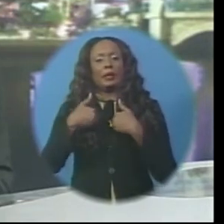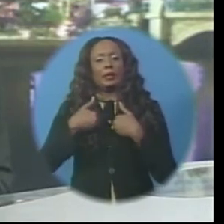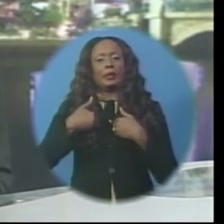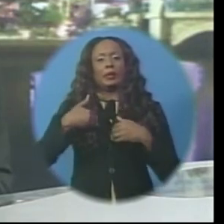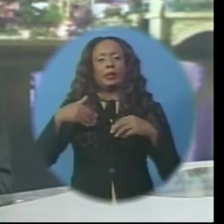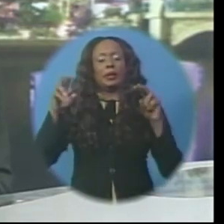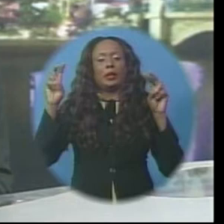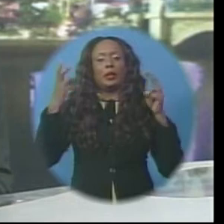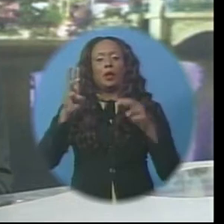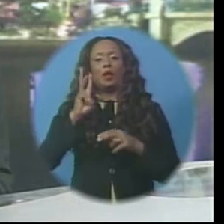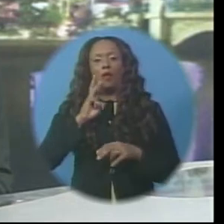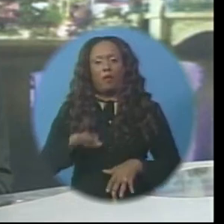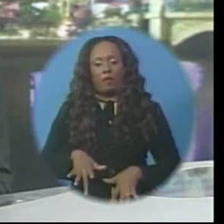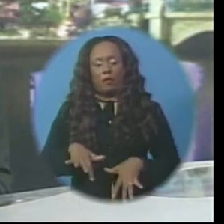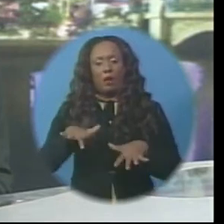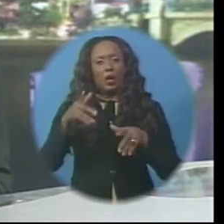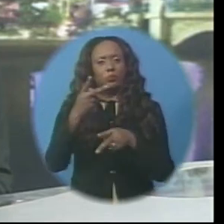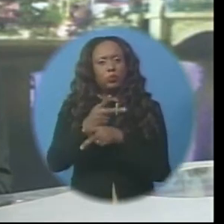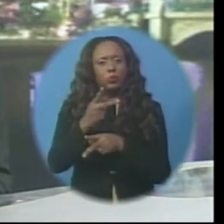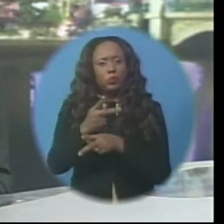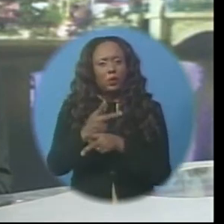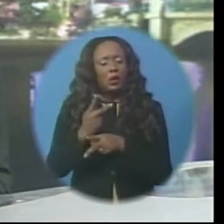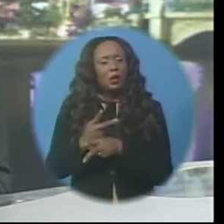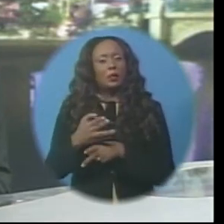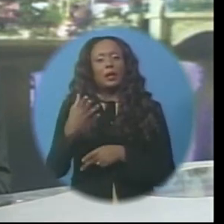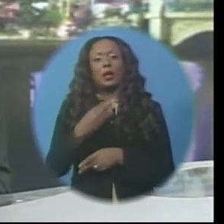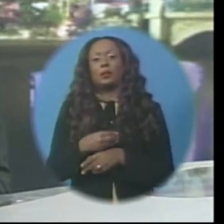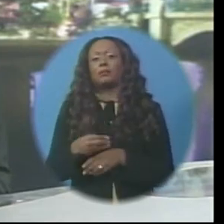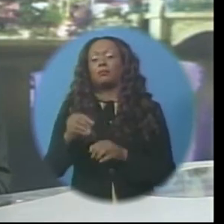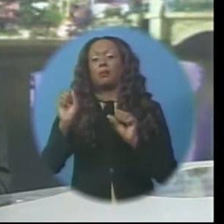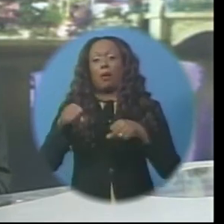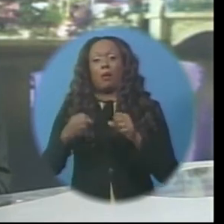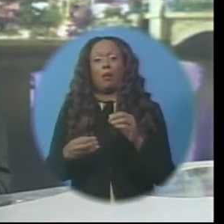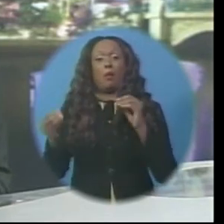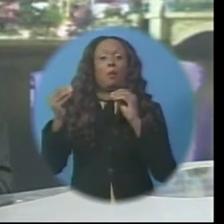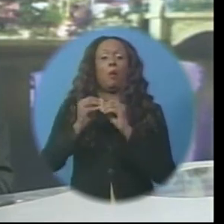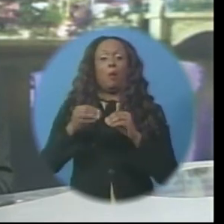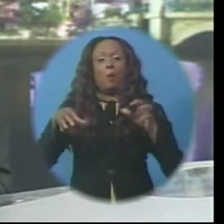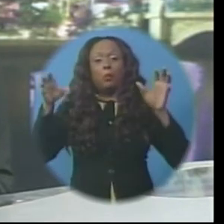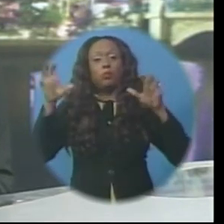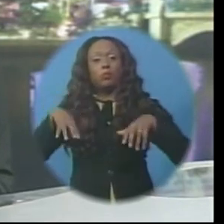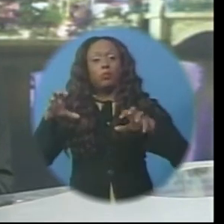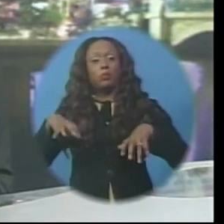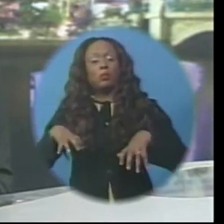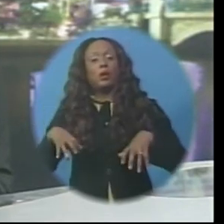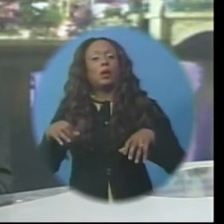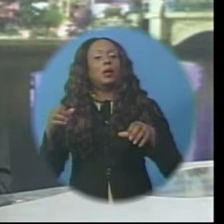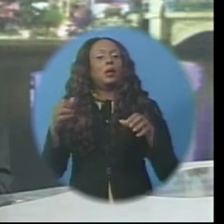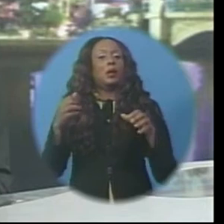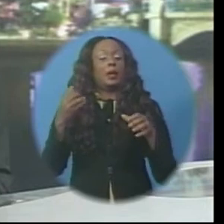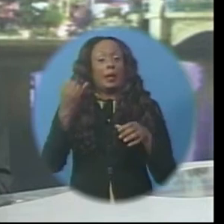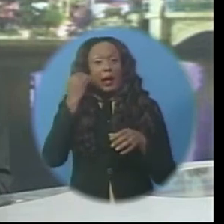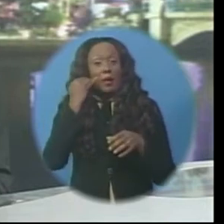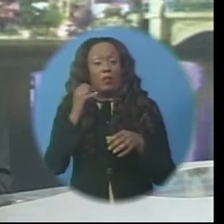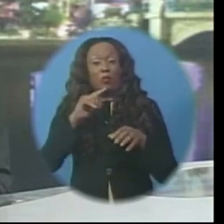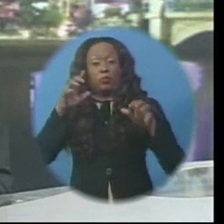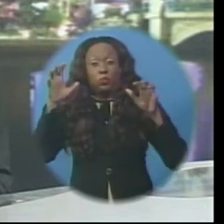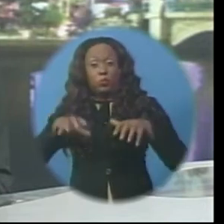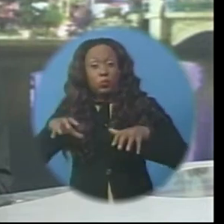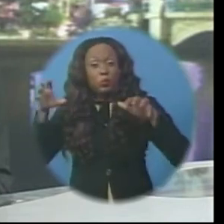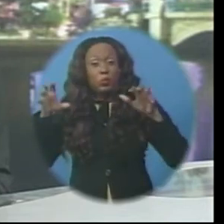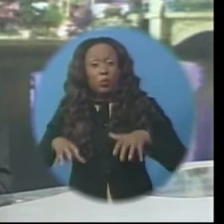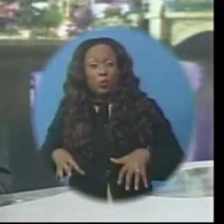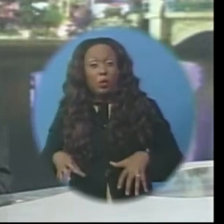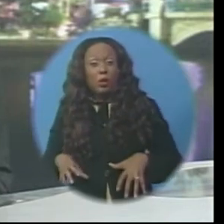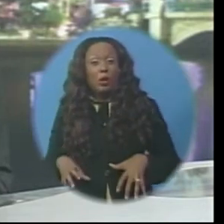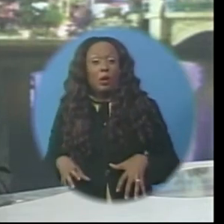and the Met Office there has warned of more showers as a result of a trough system that is expected to continue to generate moderate to